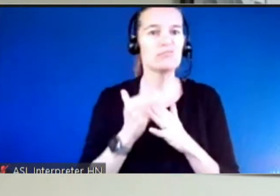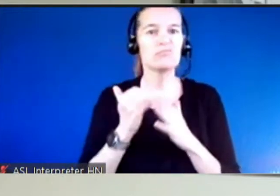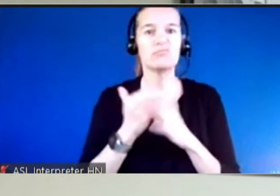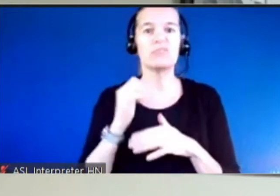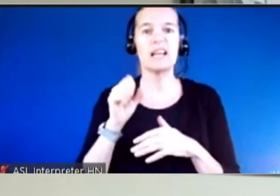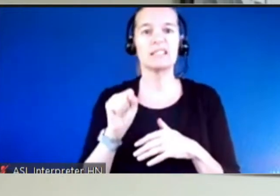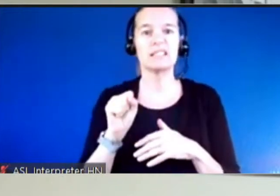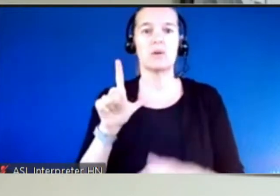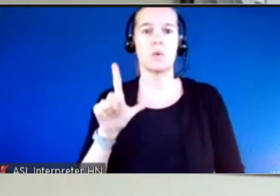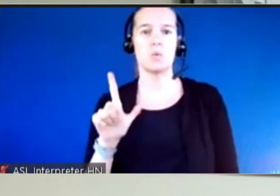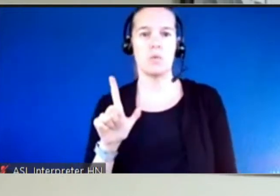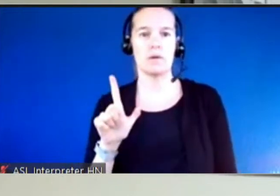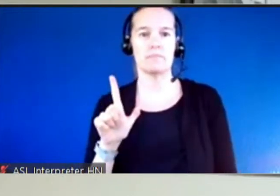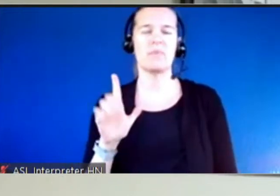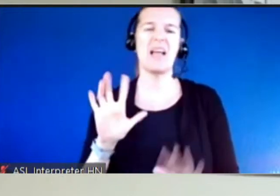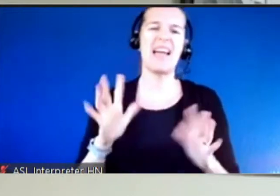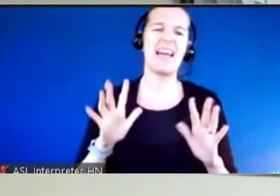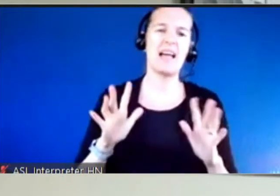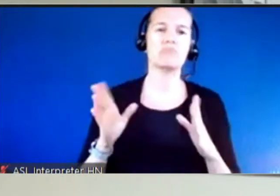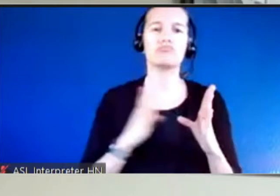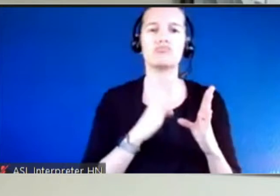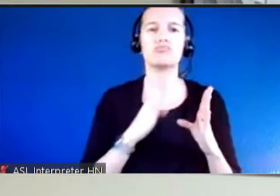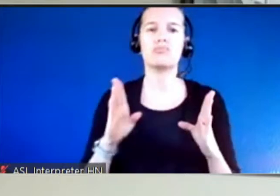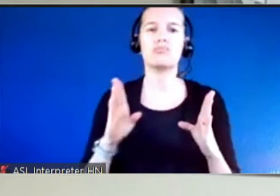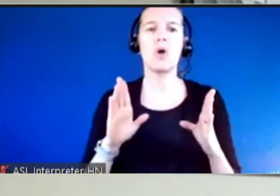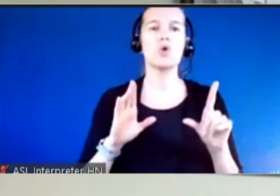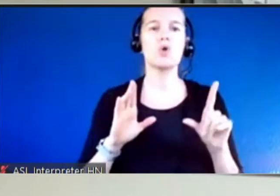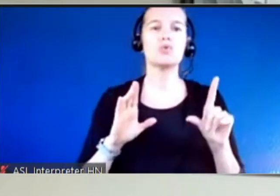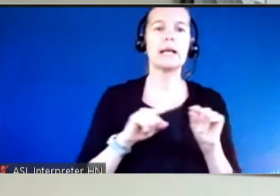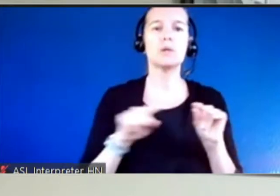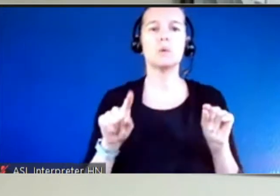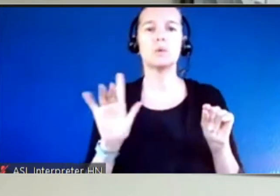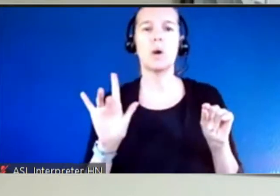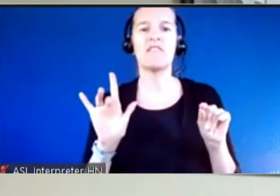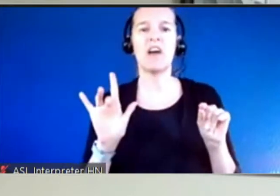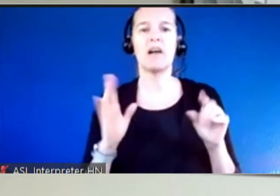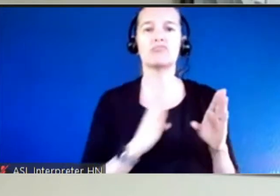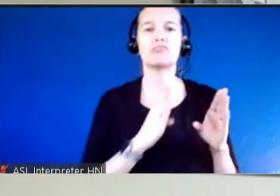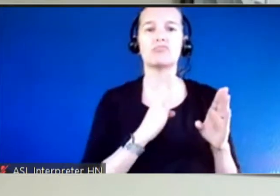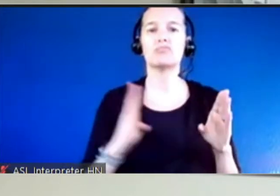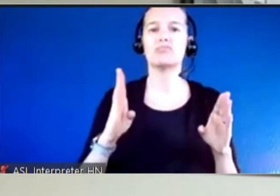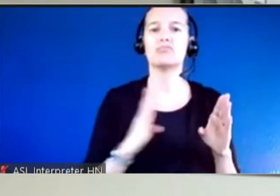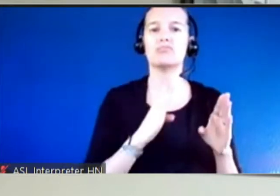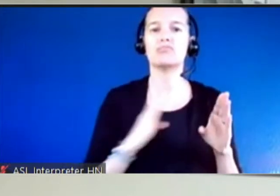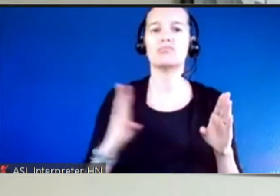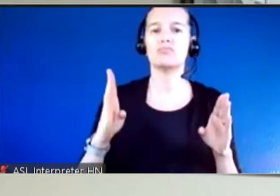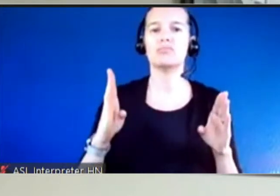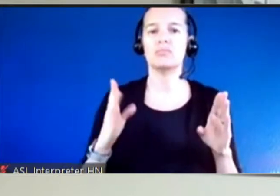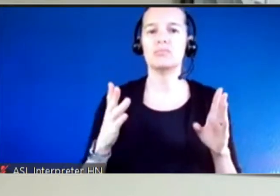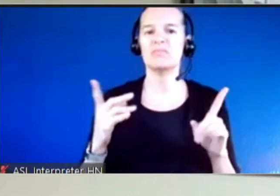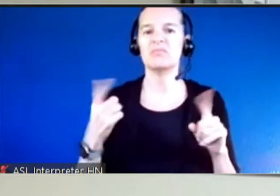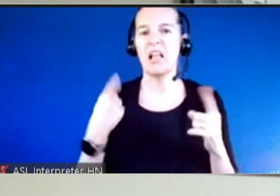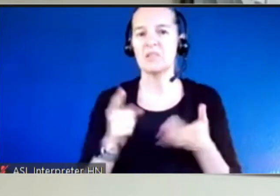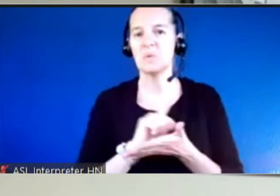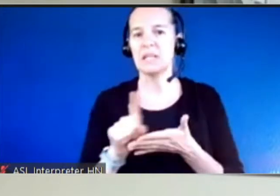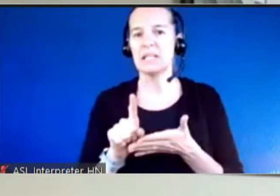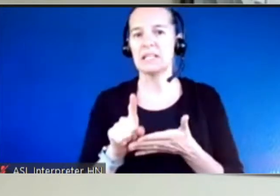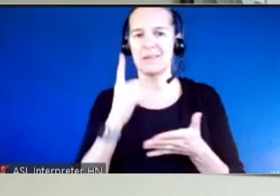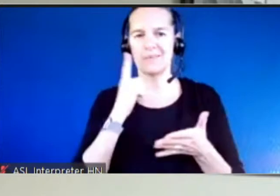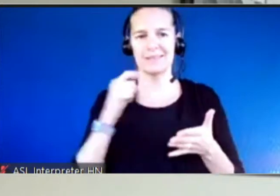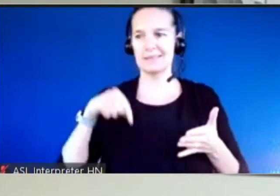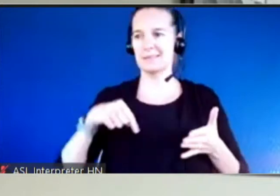21. It ranges between 20 and 25, bounces around in the last week or so because we are a small